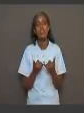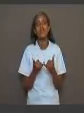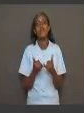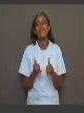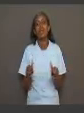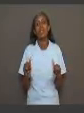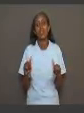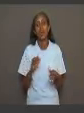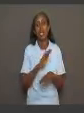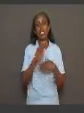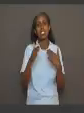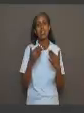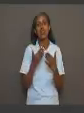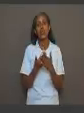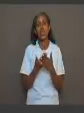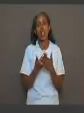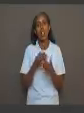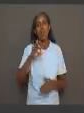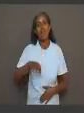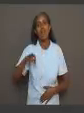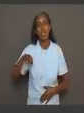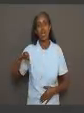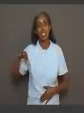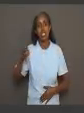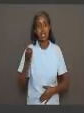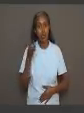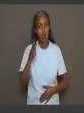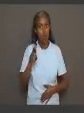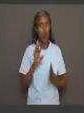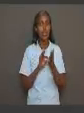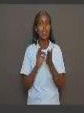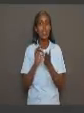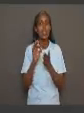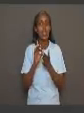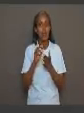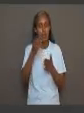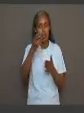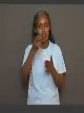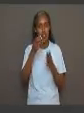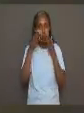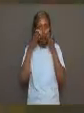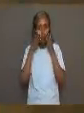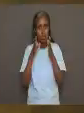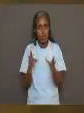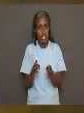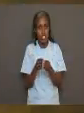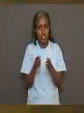divided by the total frequency or number of